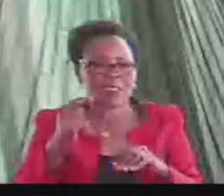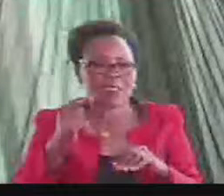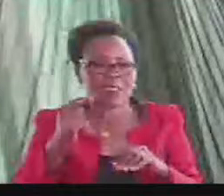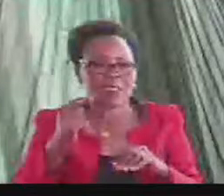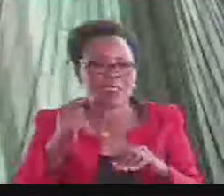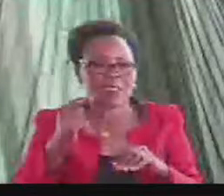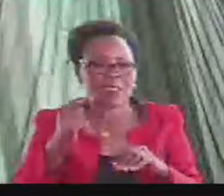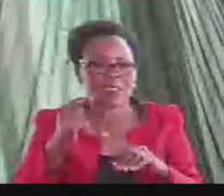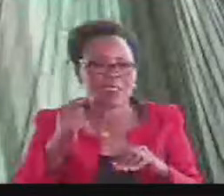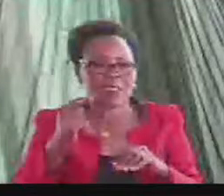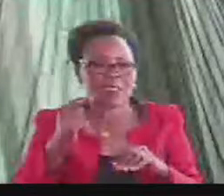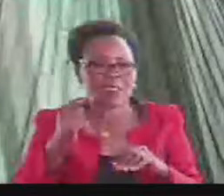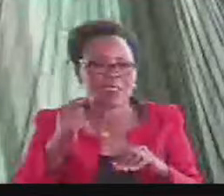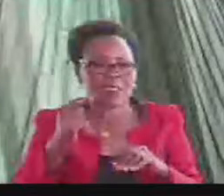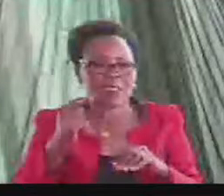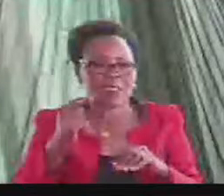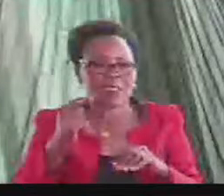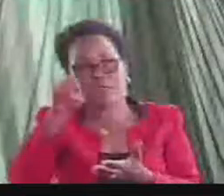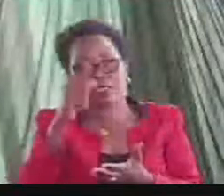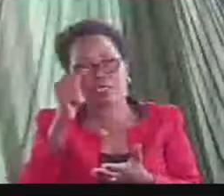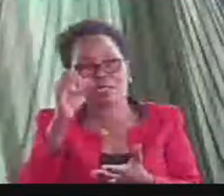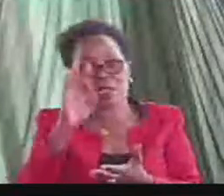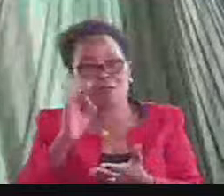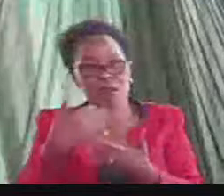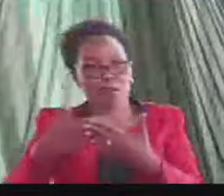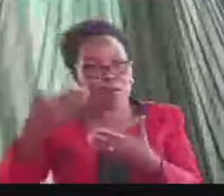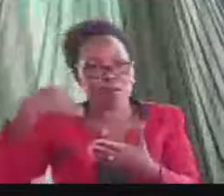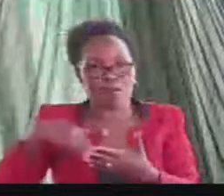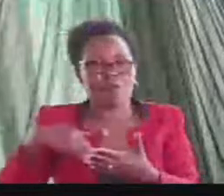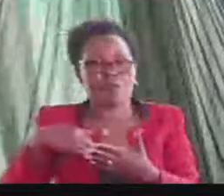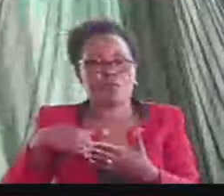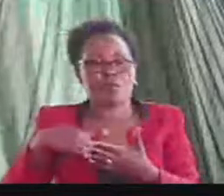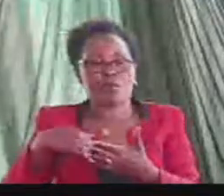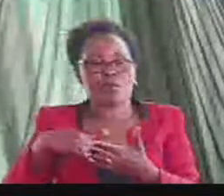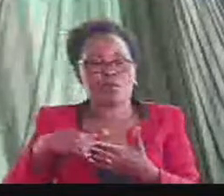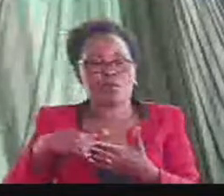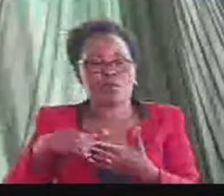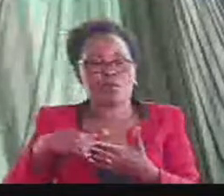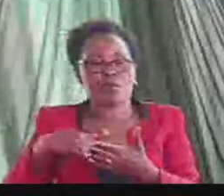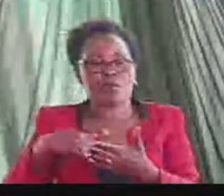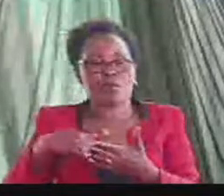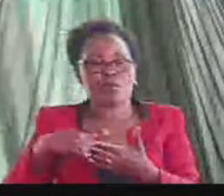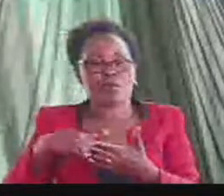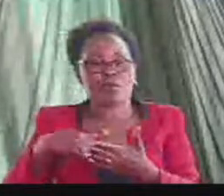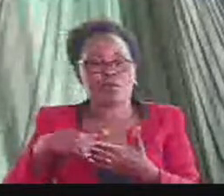The JTF, one of the pillars is ICT.